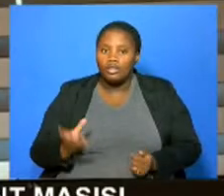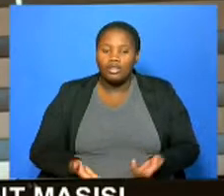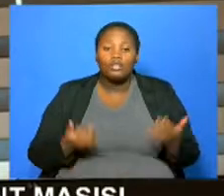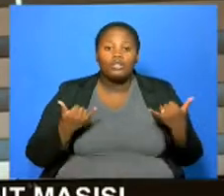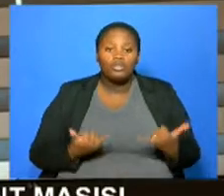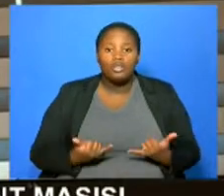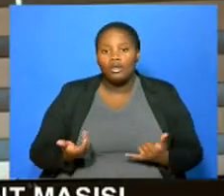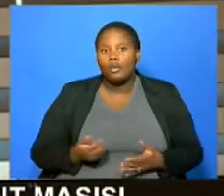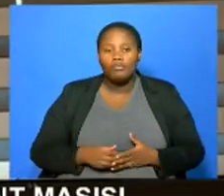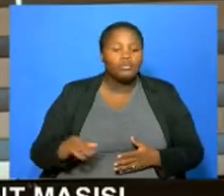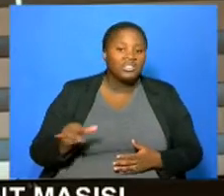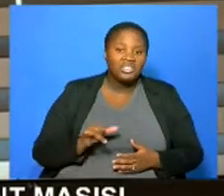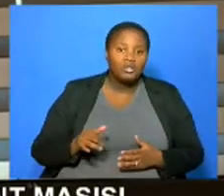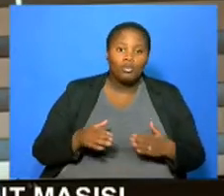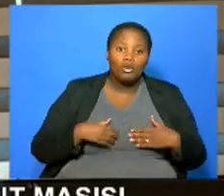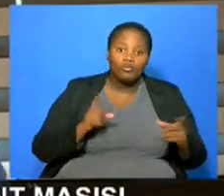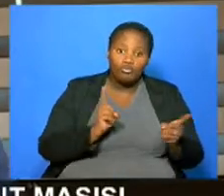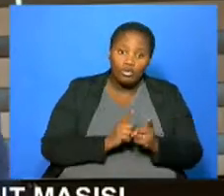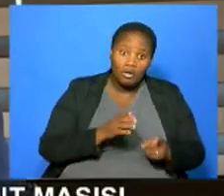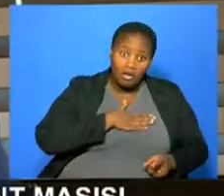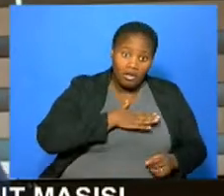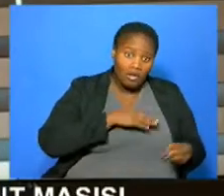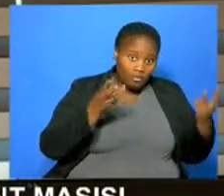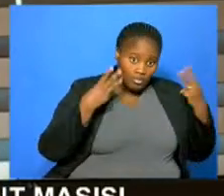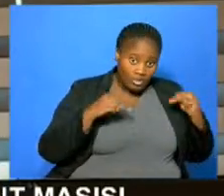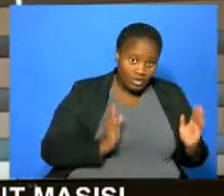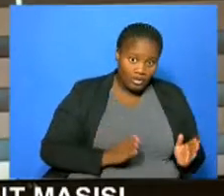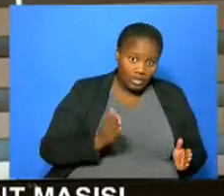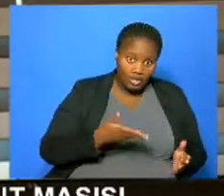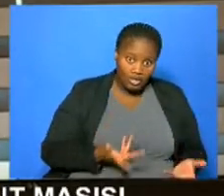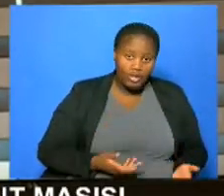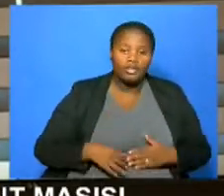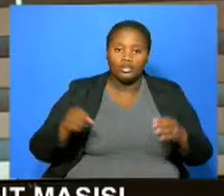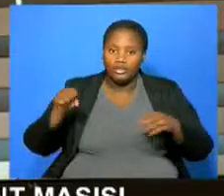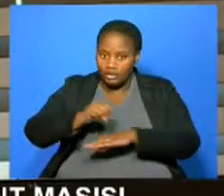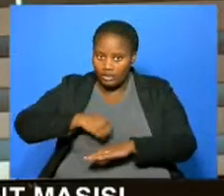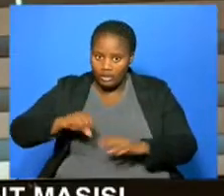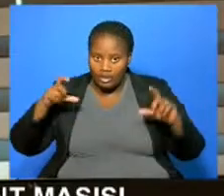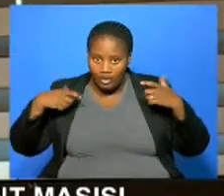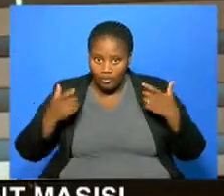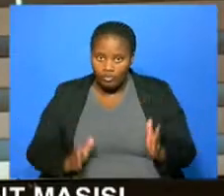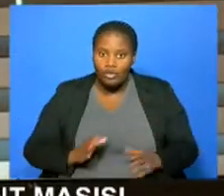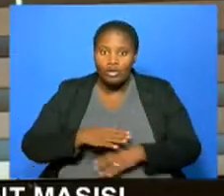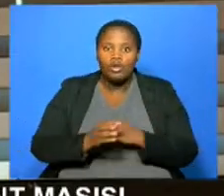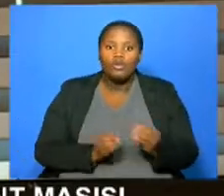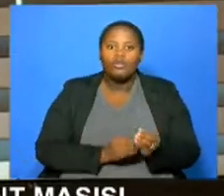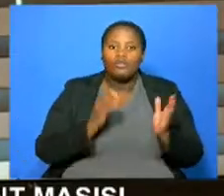engaging with my minister here and some of the senior officials, including the Ministry of Finance,